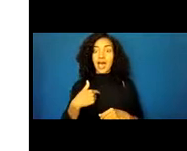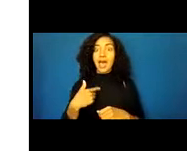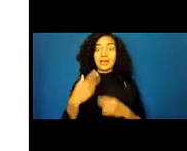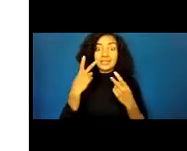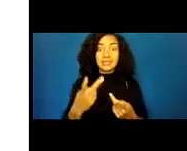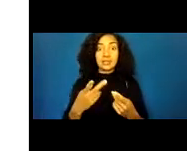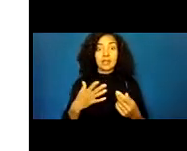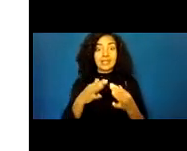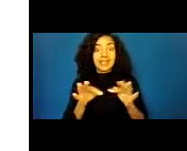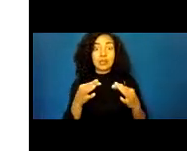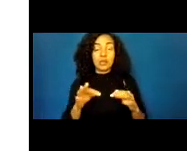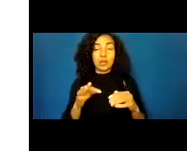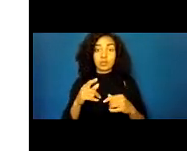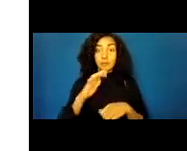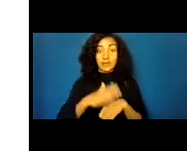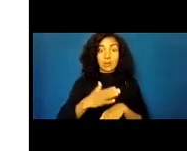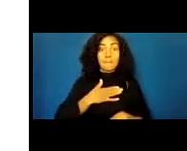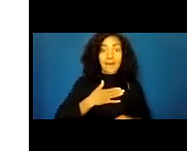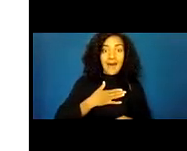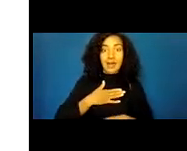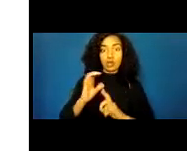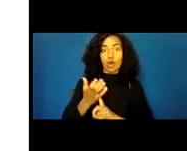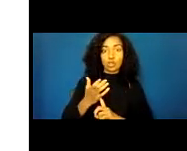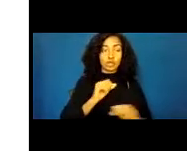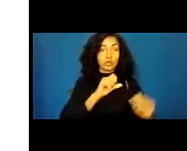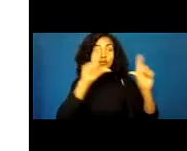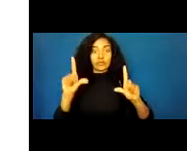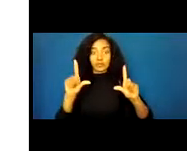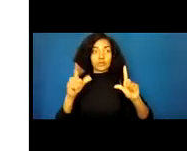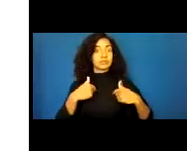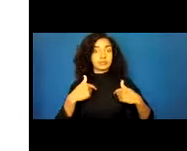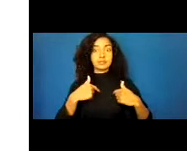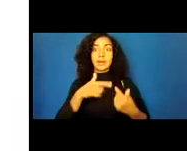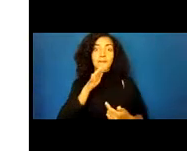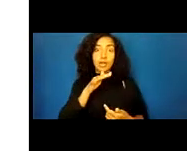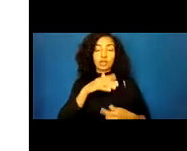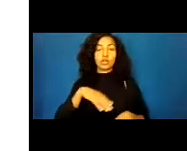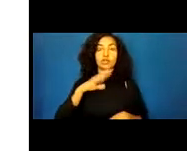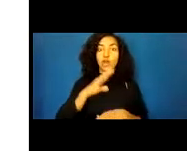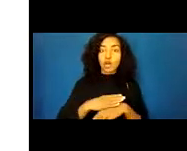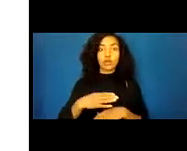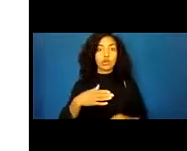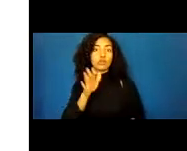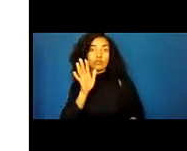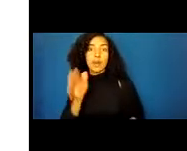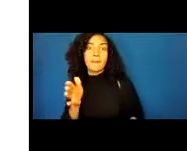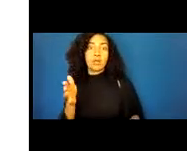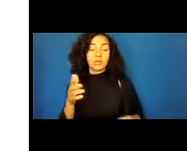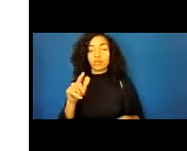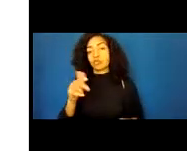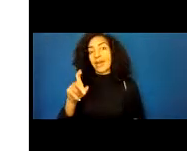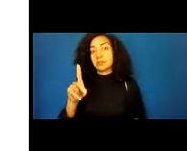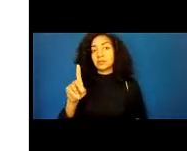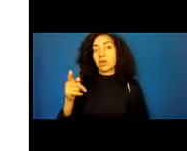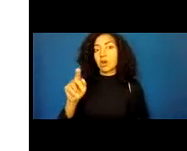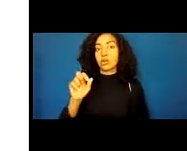woman, mother and daughter and granddaughter. And so that's how I'm gonna think, and I'm gonna see my world. And